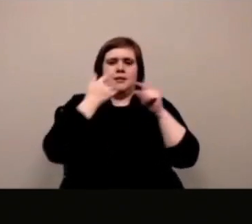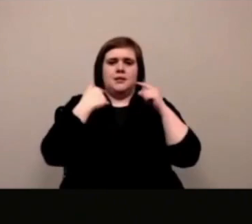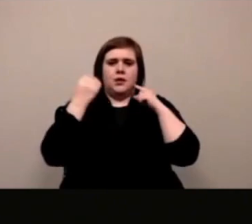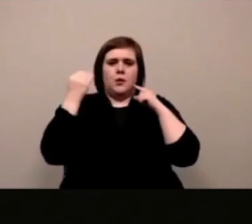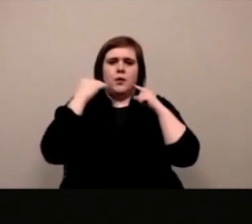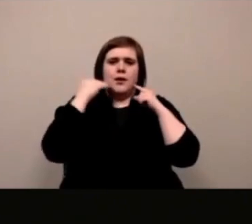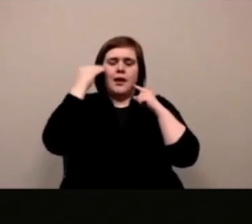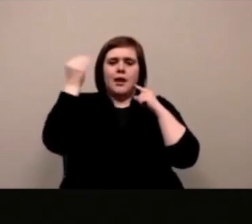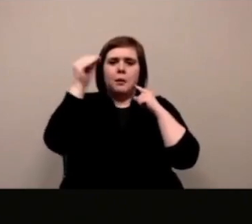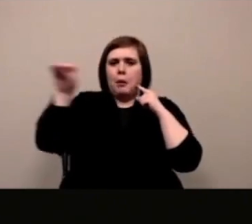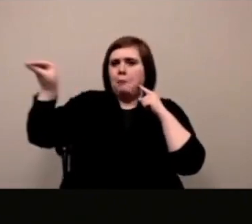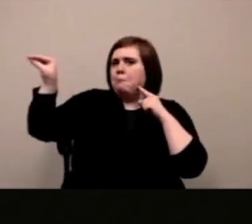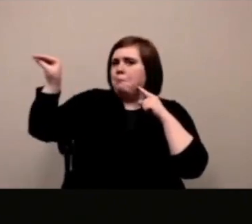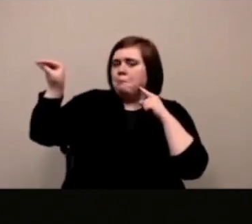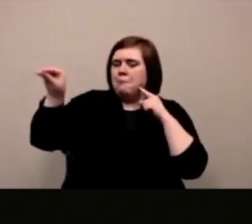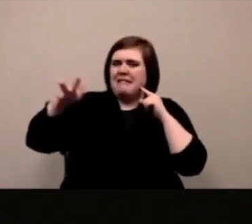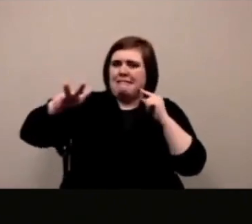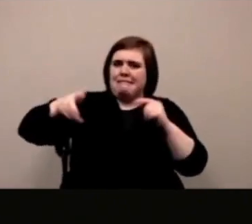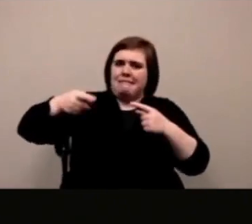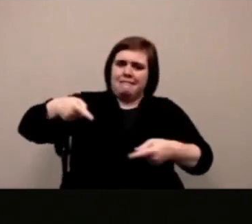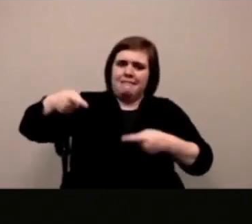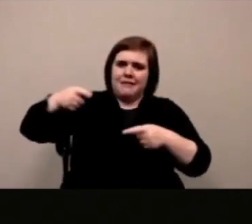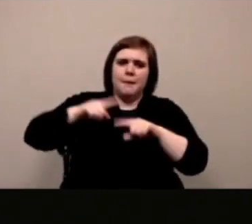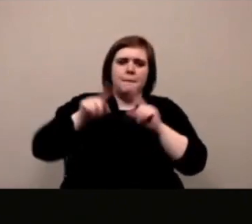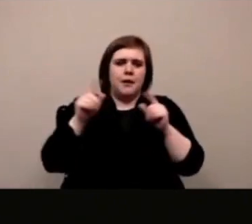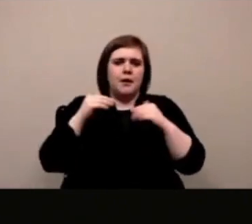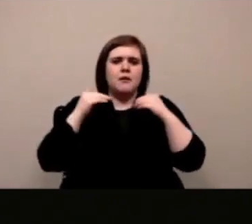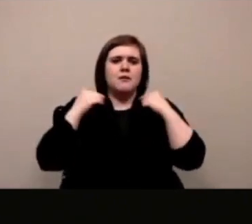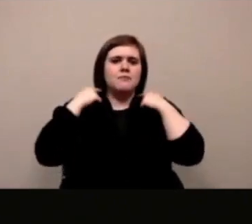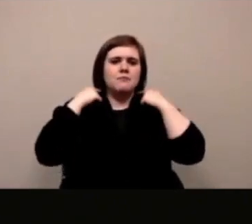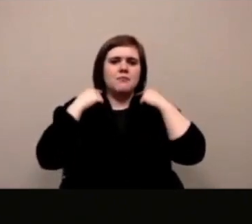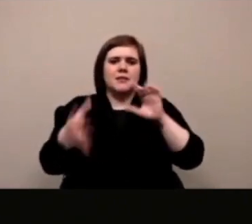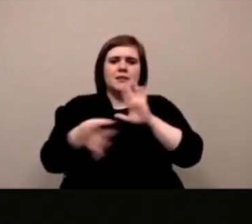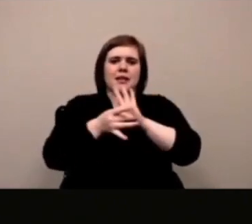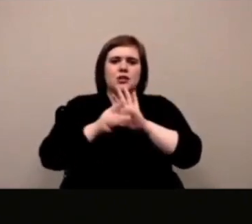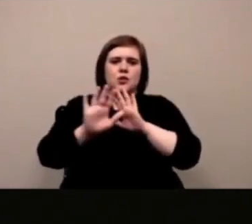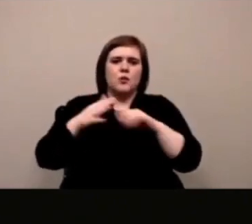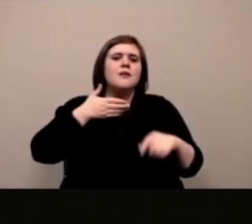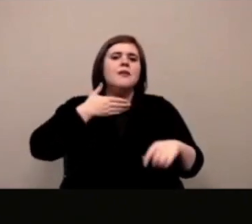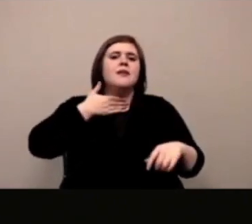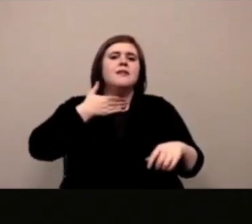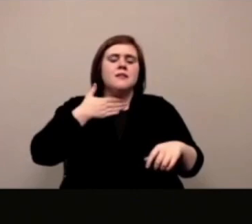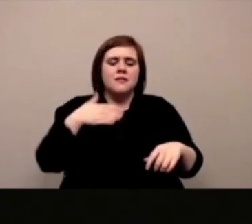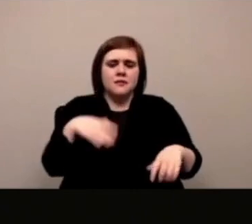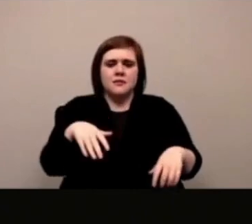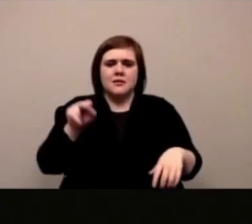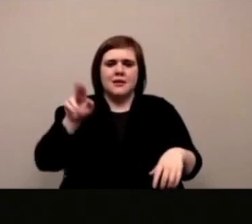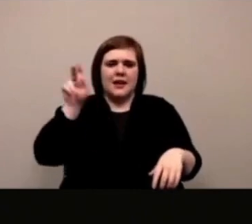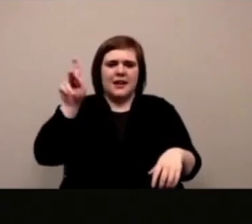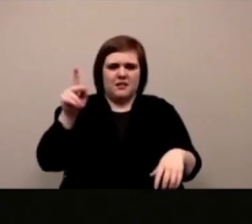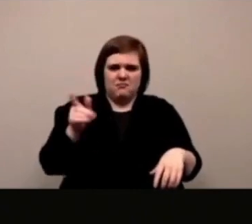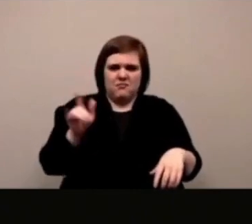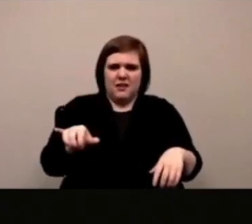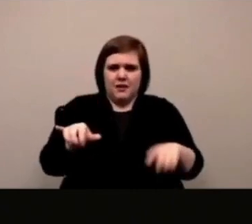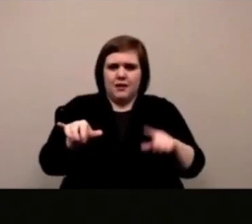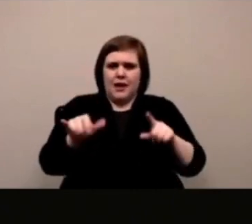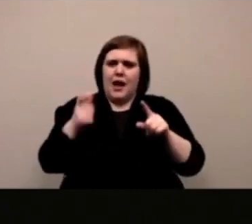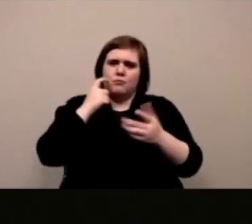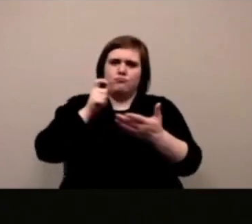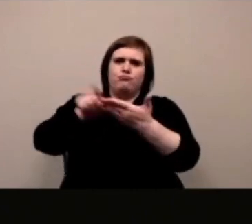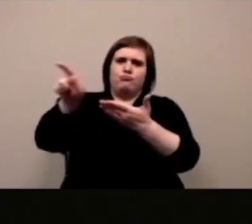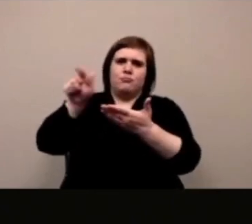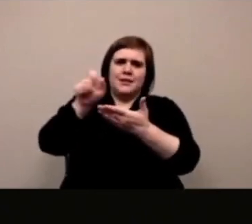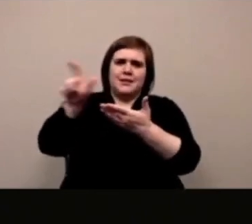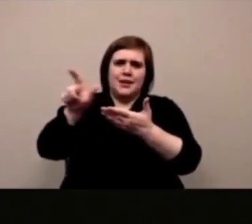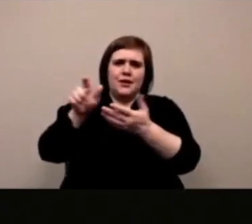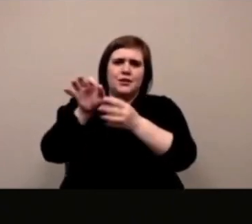That's tilting true. like But this. I mean, exactly like this. That changes the neck position. Just want to give People are a shout out to our suggesting- ASL interpreter. Thank you for